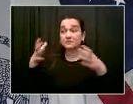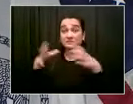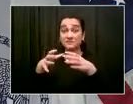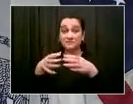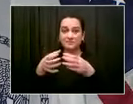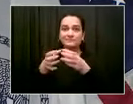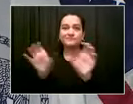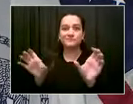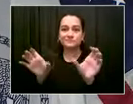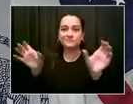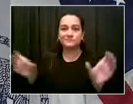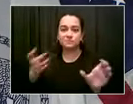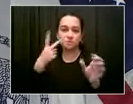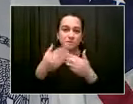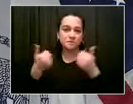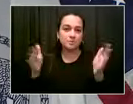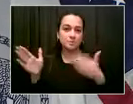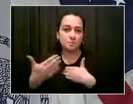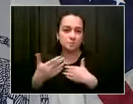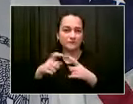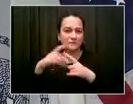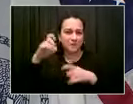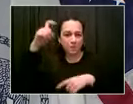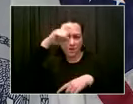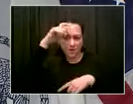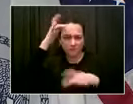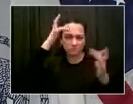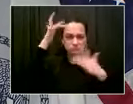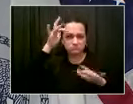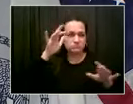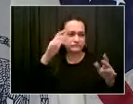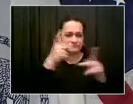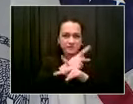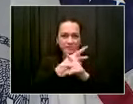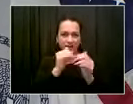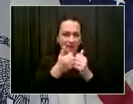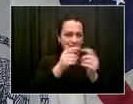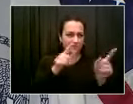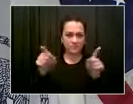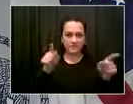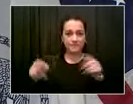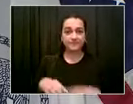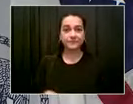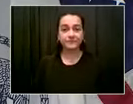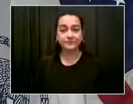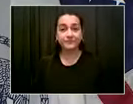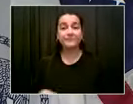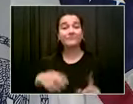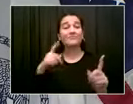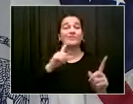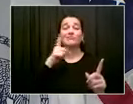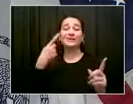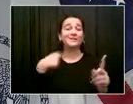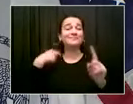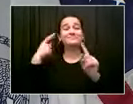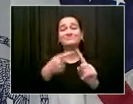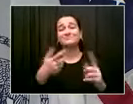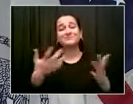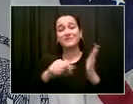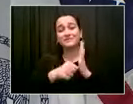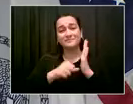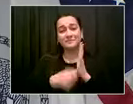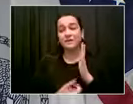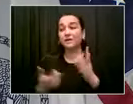And even if you said, well, that might happen, I don't see it happening for long because COVID is being defeated. It's just visible. And